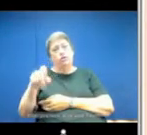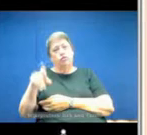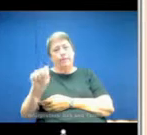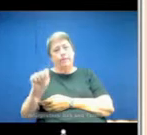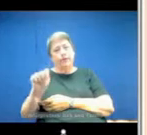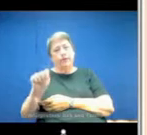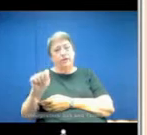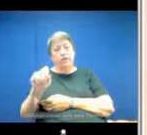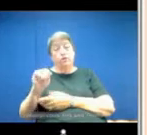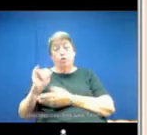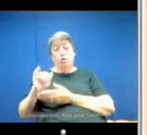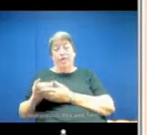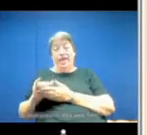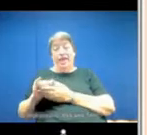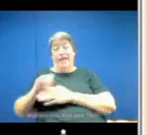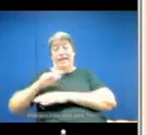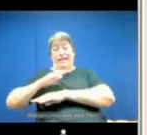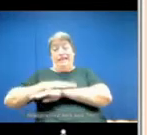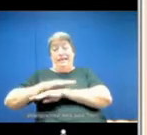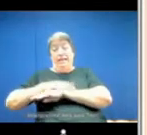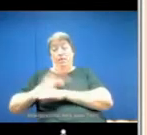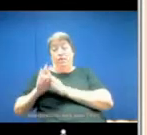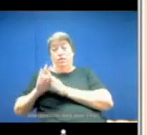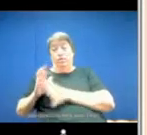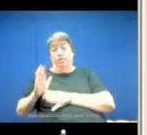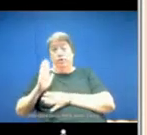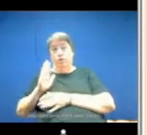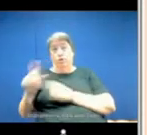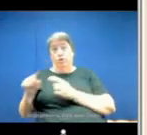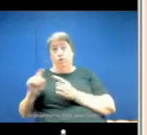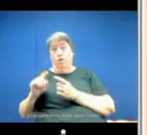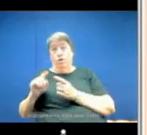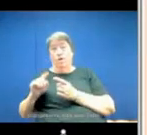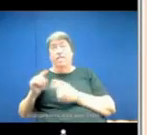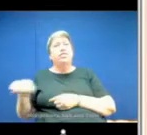when they address an issue, they will be speaking